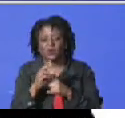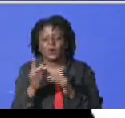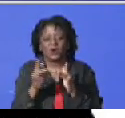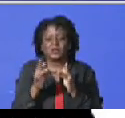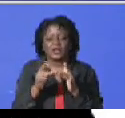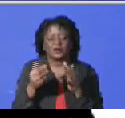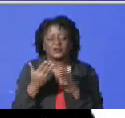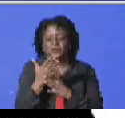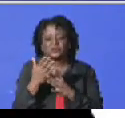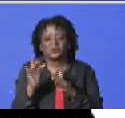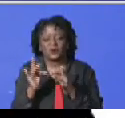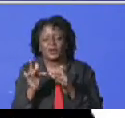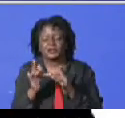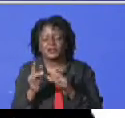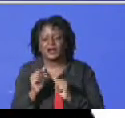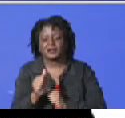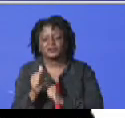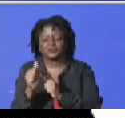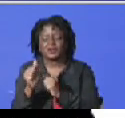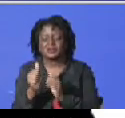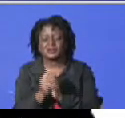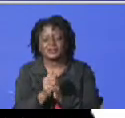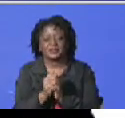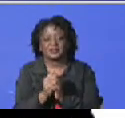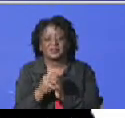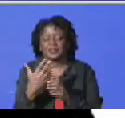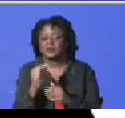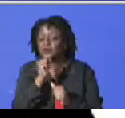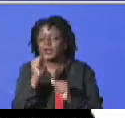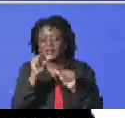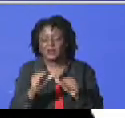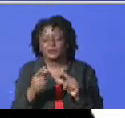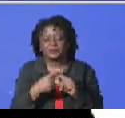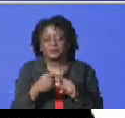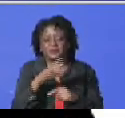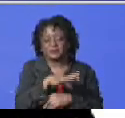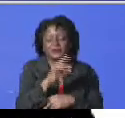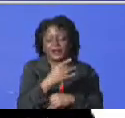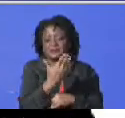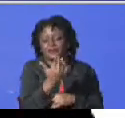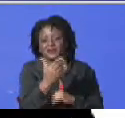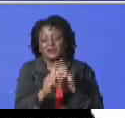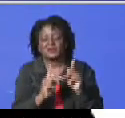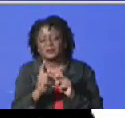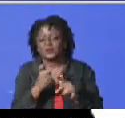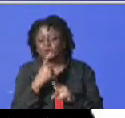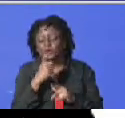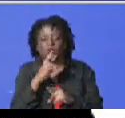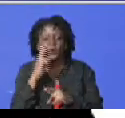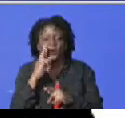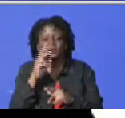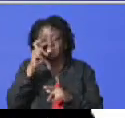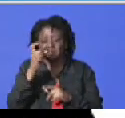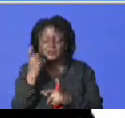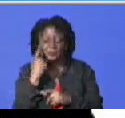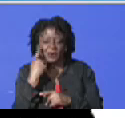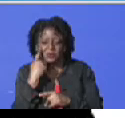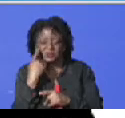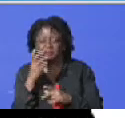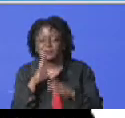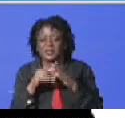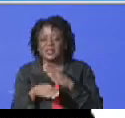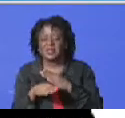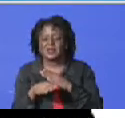employ tracing after they were unable to contact about 15 people who were supposed to be in self-isolation at home.